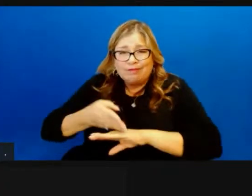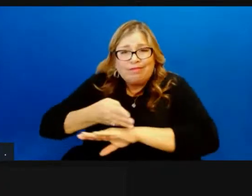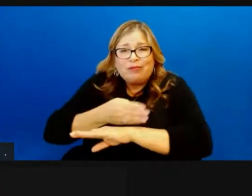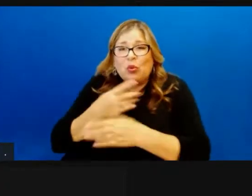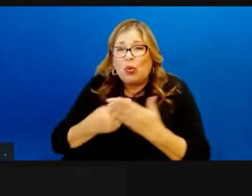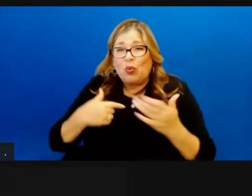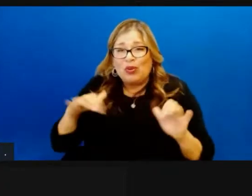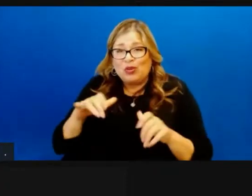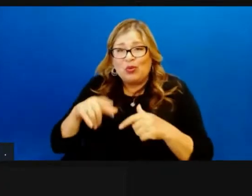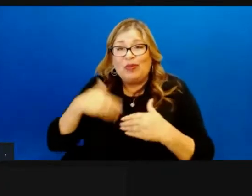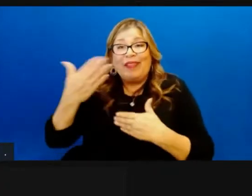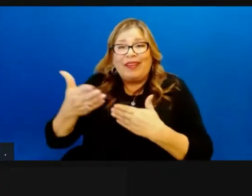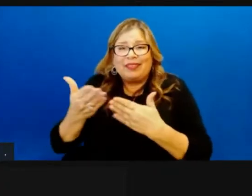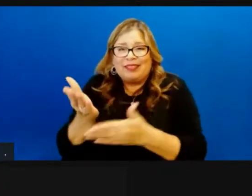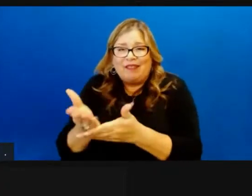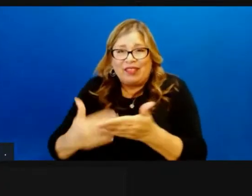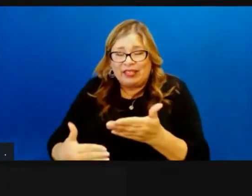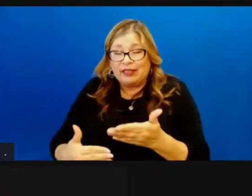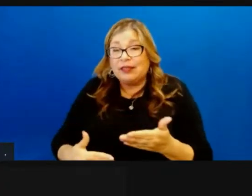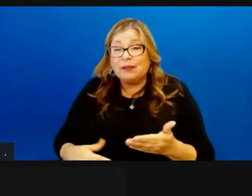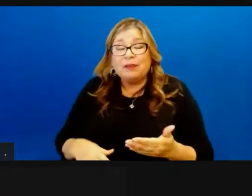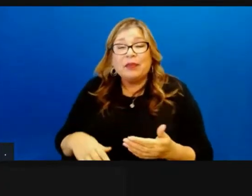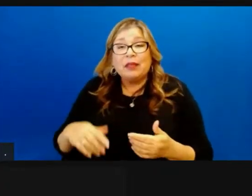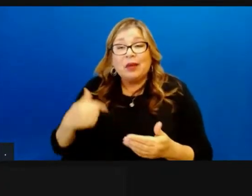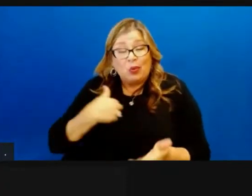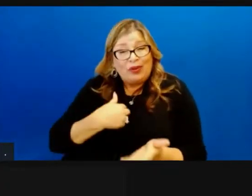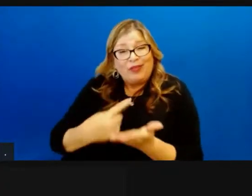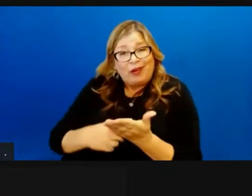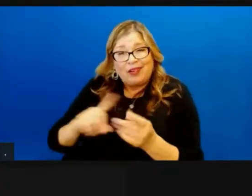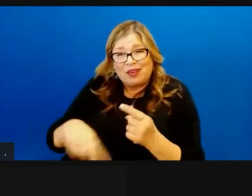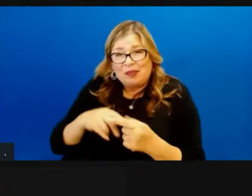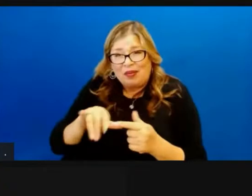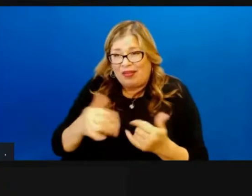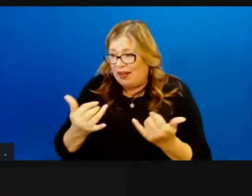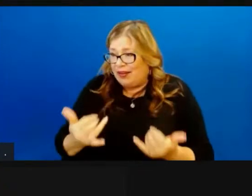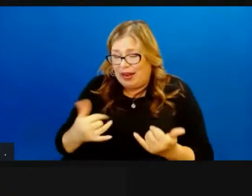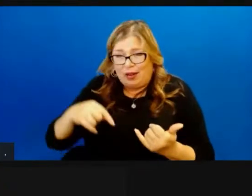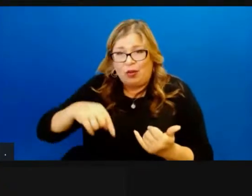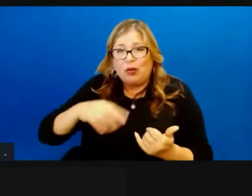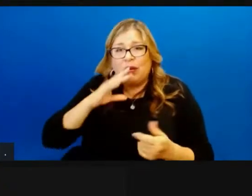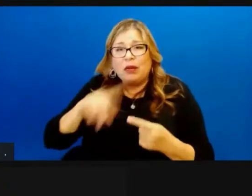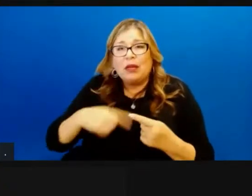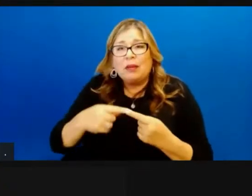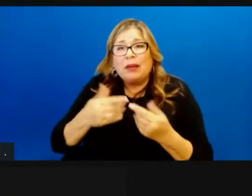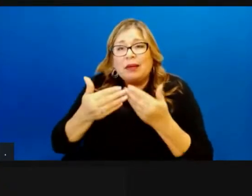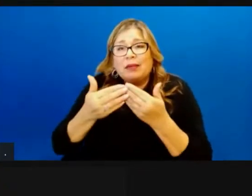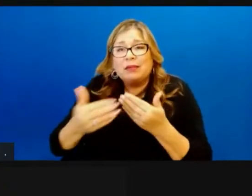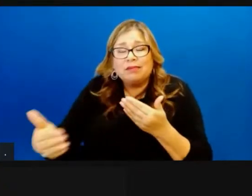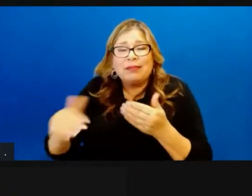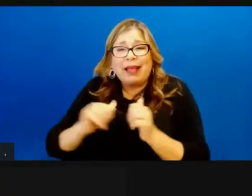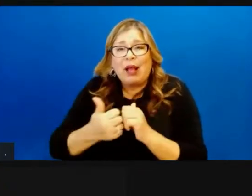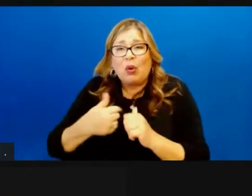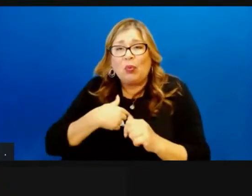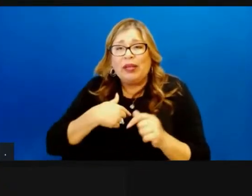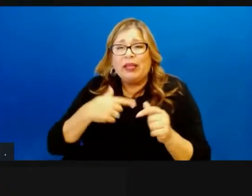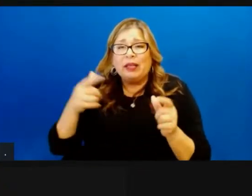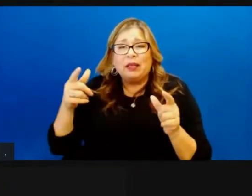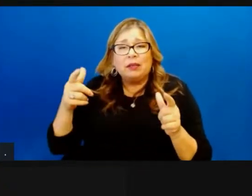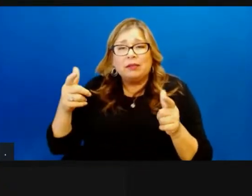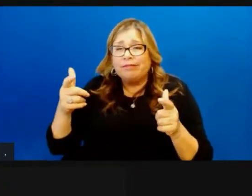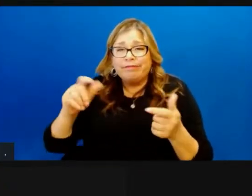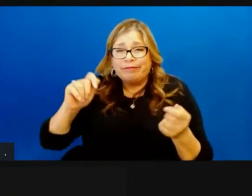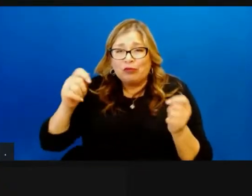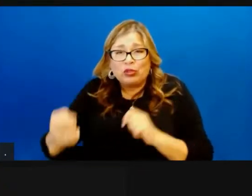is part of that conversation. How do we approach the use of a tool like masking and other tools moving forward? And